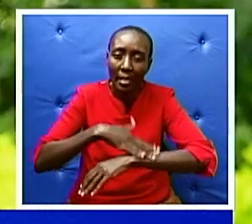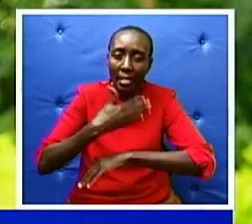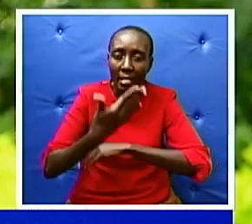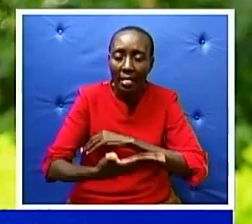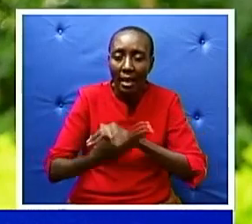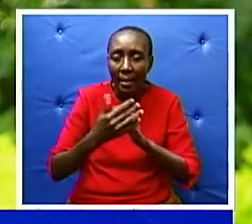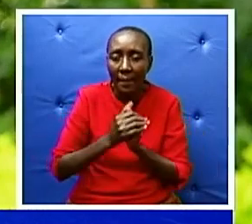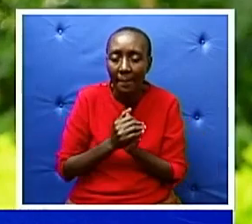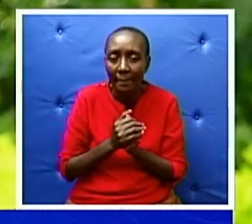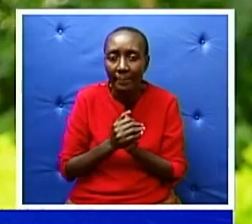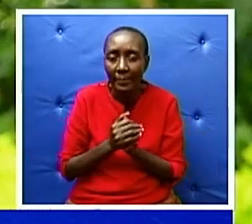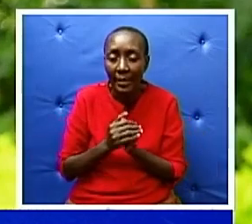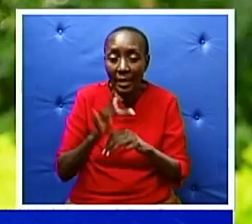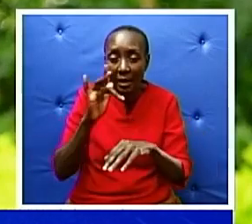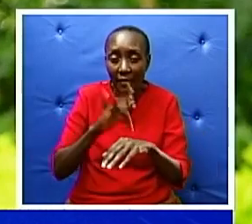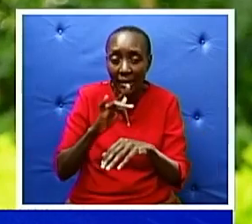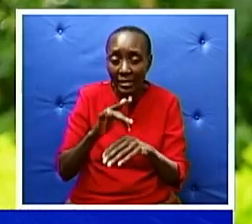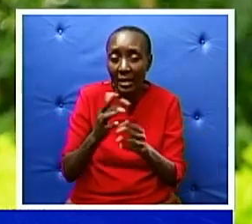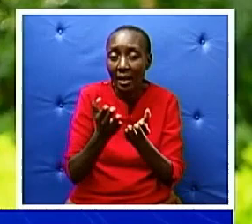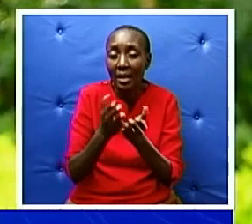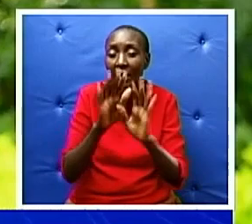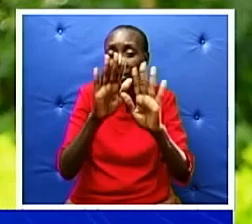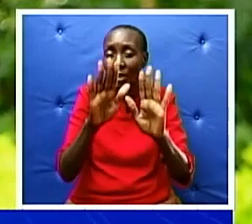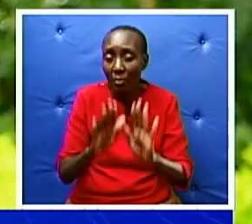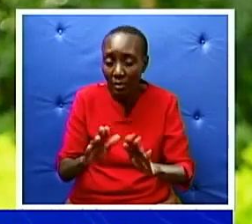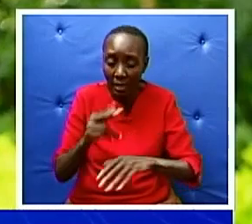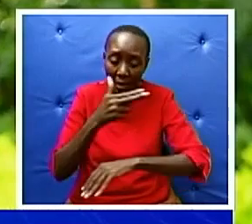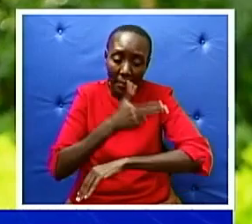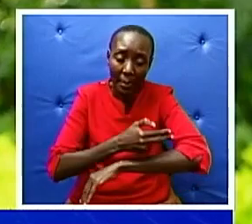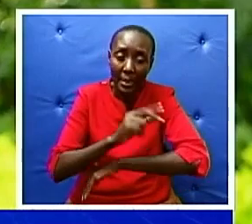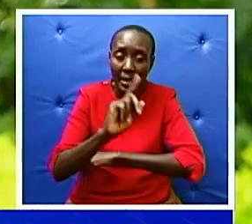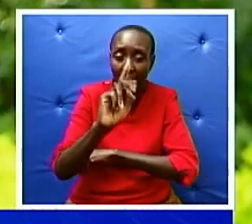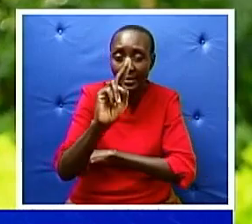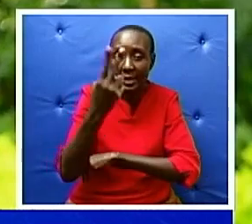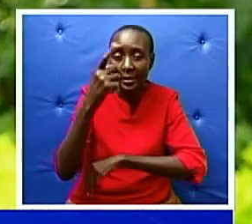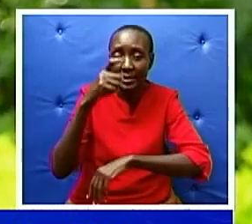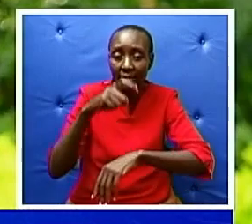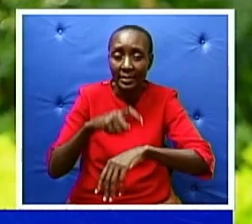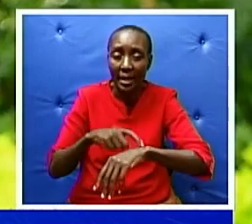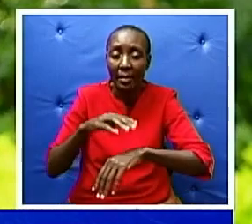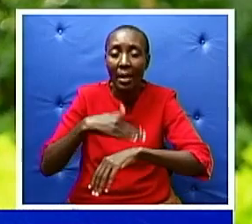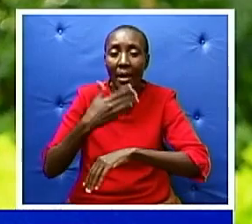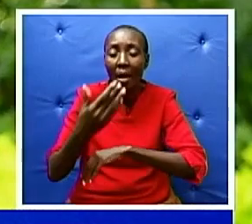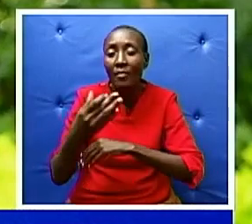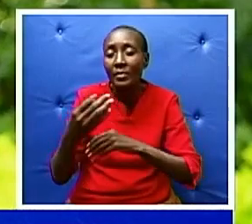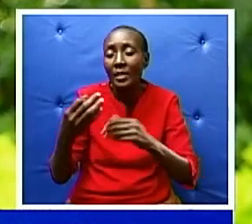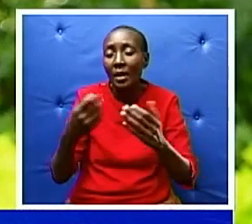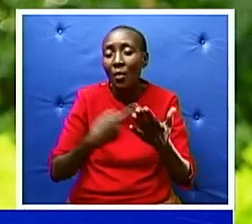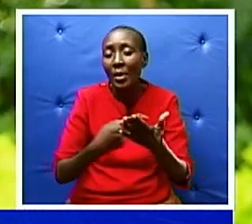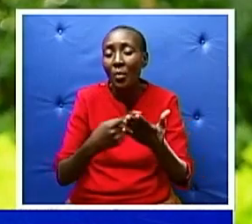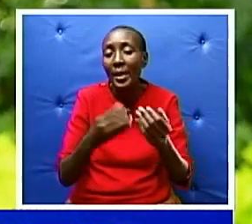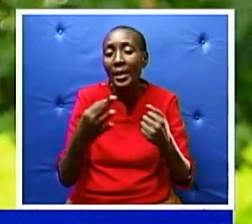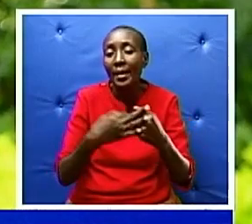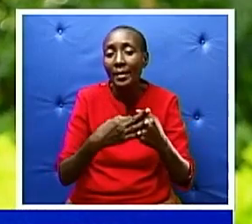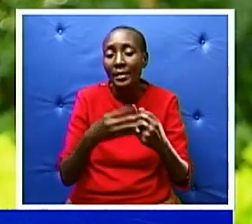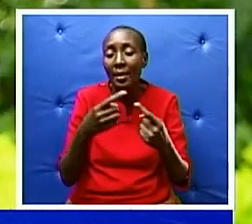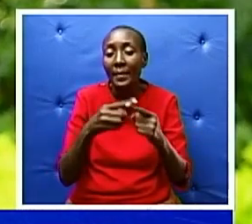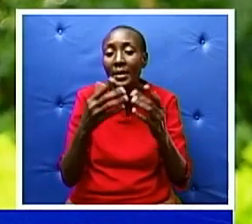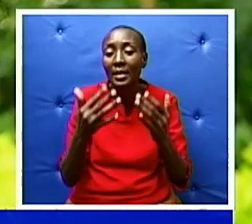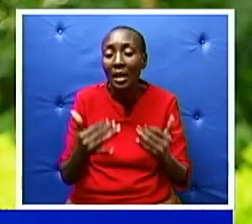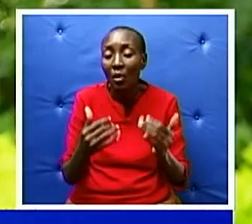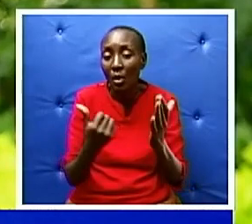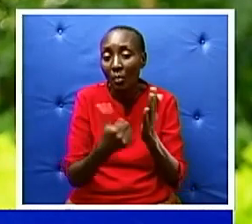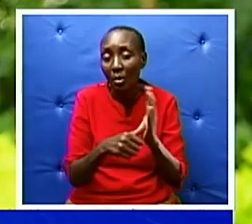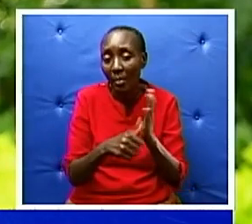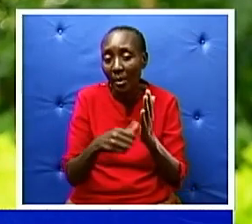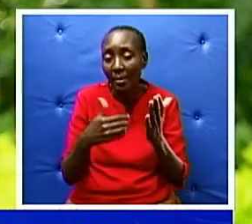has been effected, then there's need for another jab after a period of 8 weeks. Yeah. But now there is a problem